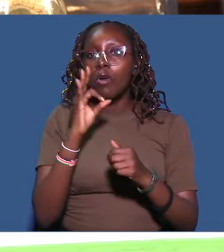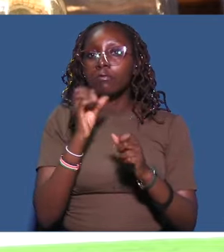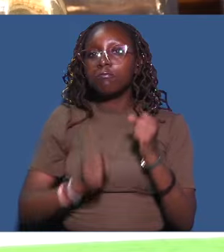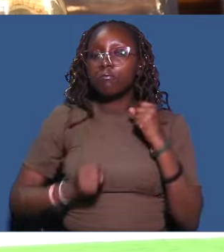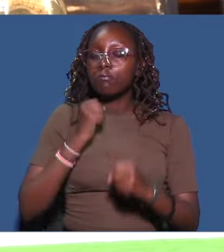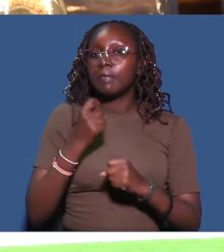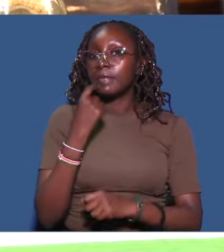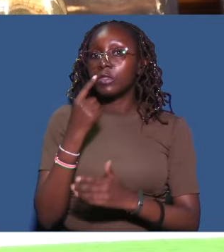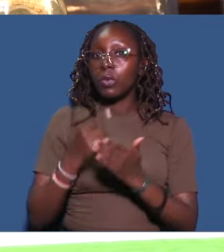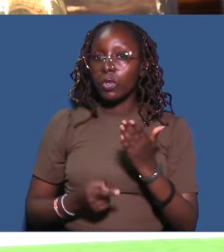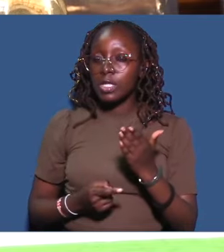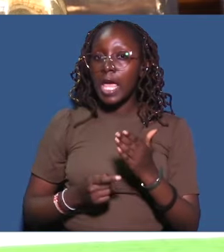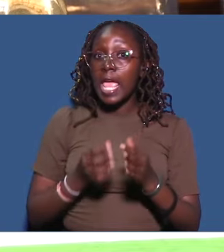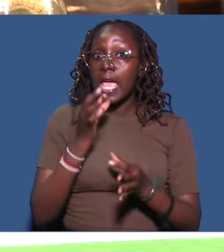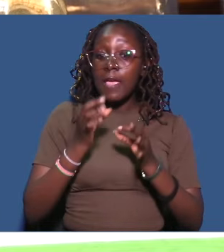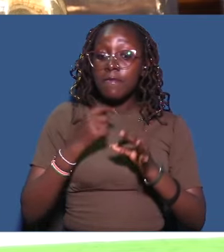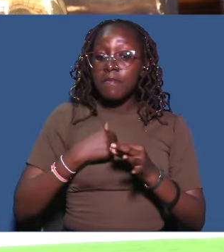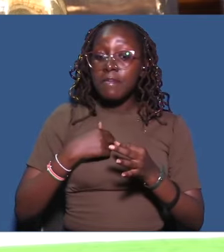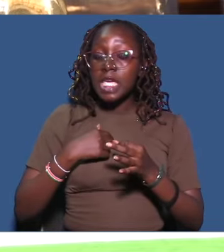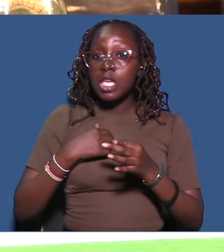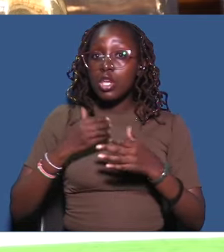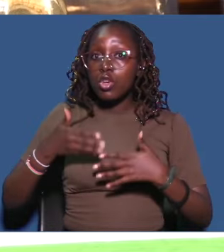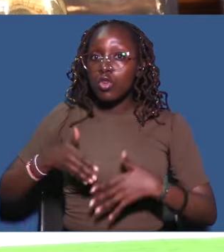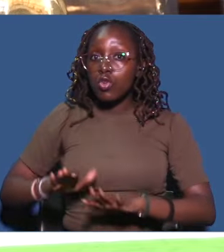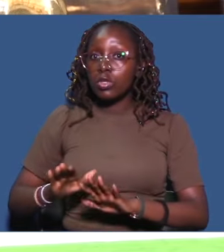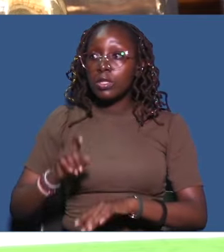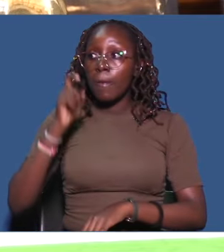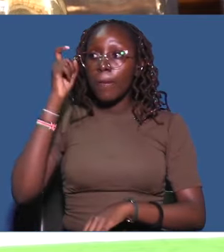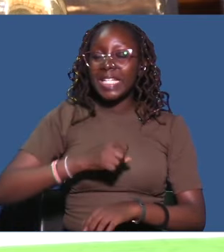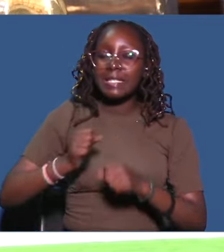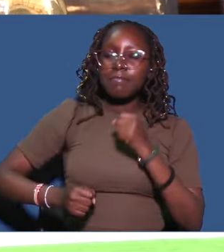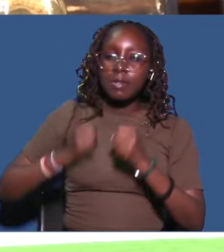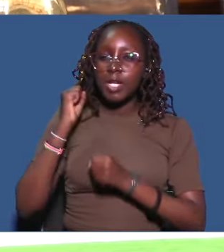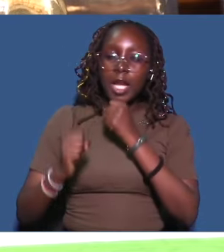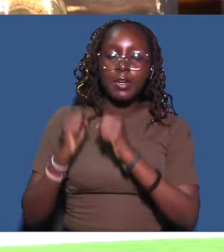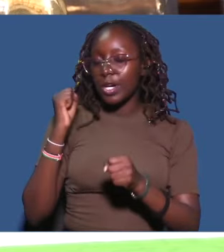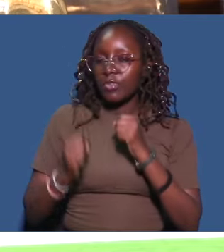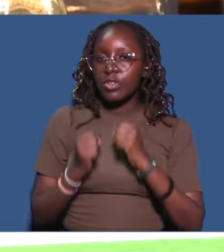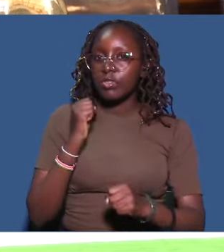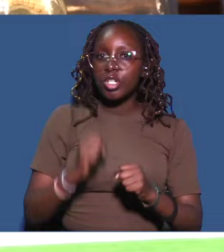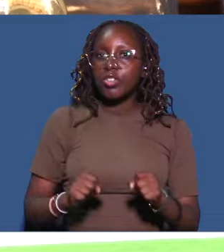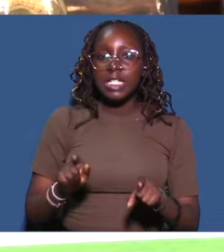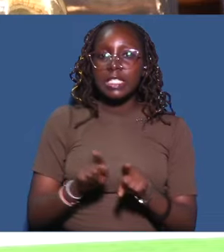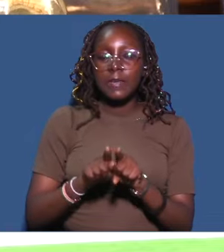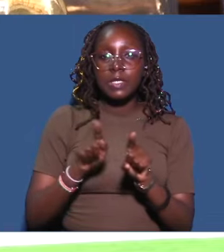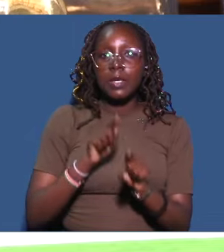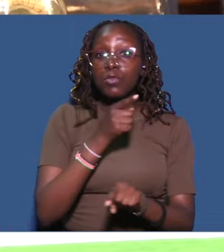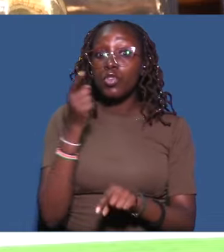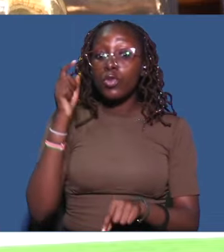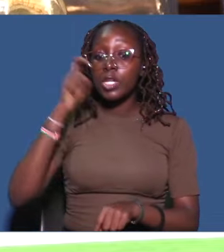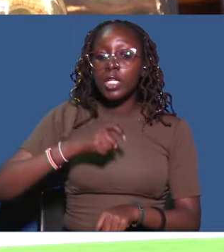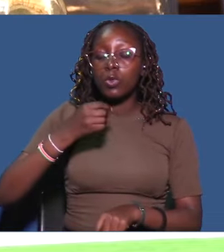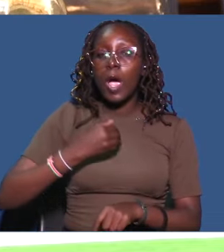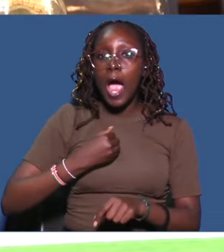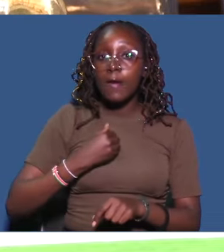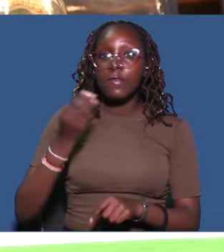win. I'll still prepare again to win. Even if I win, I will not be contented. I'll keep on trying. Hence, you need to have an athlete